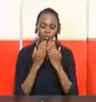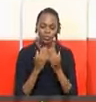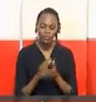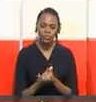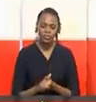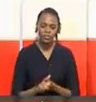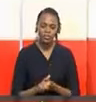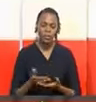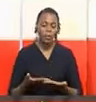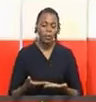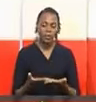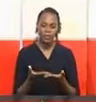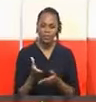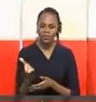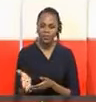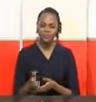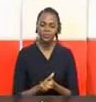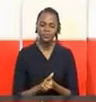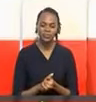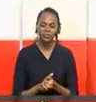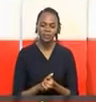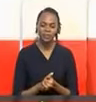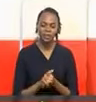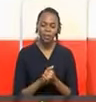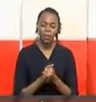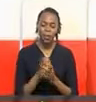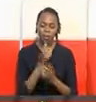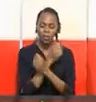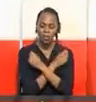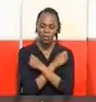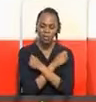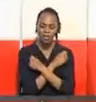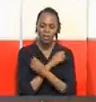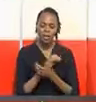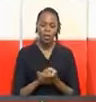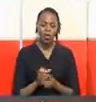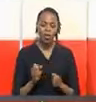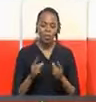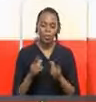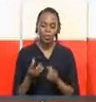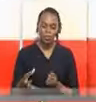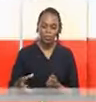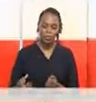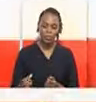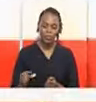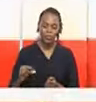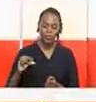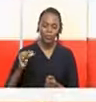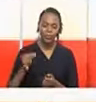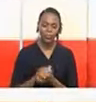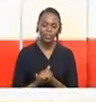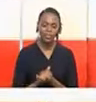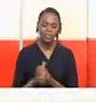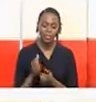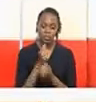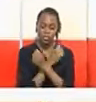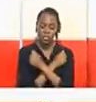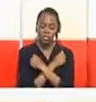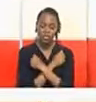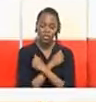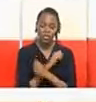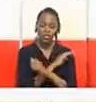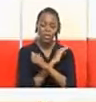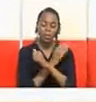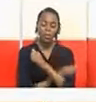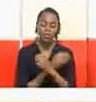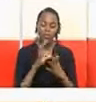of you. You have loved each other from an early age, and your love was unshakable.